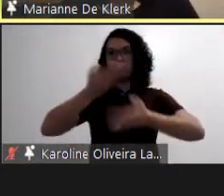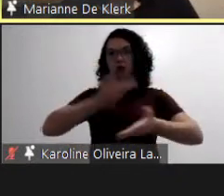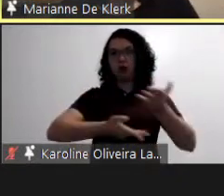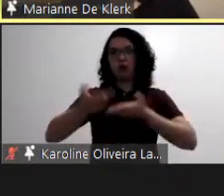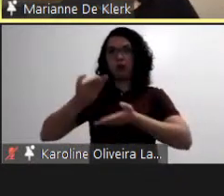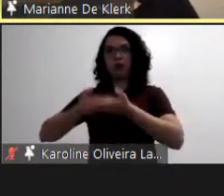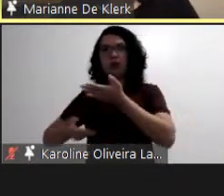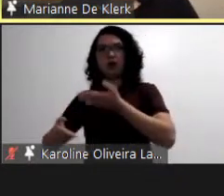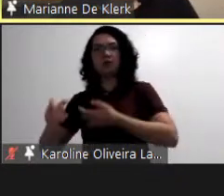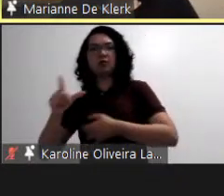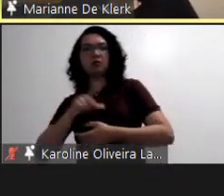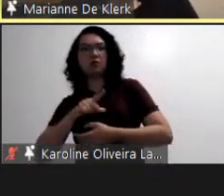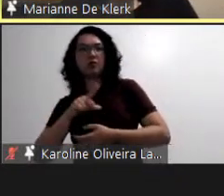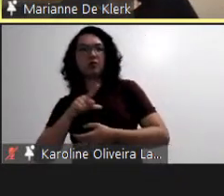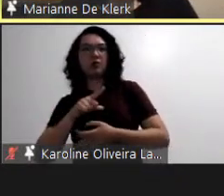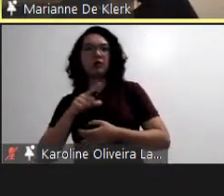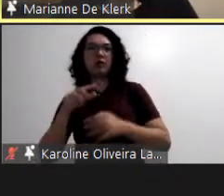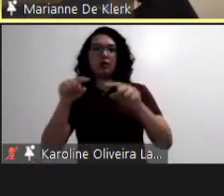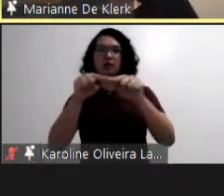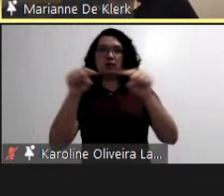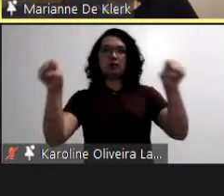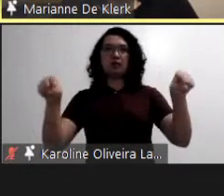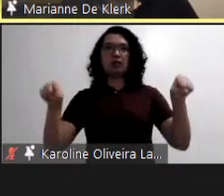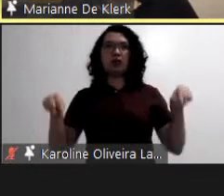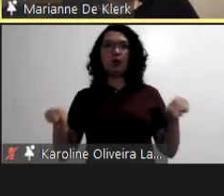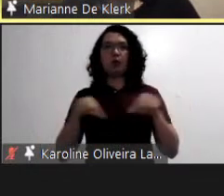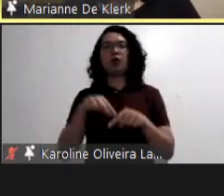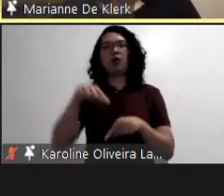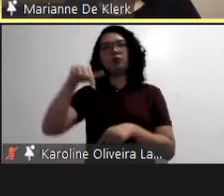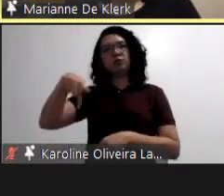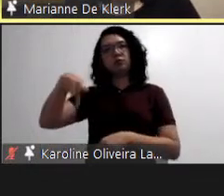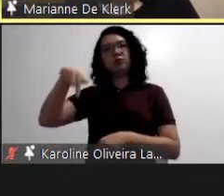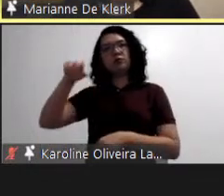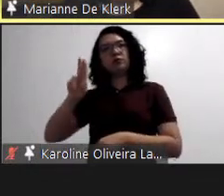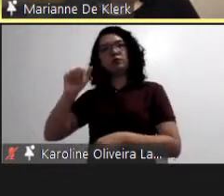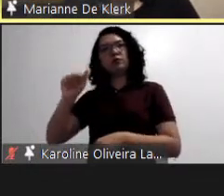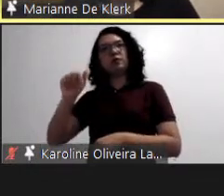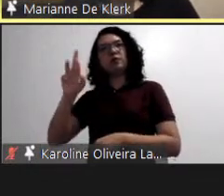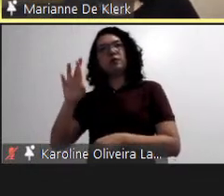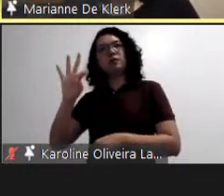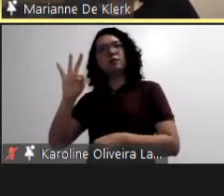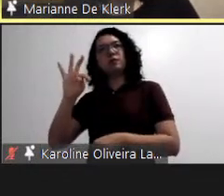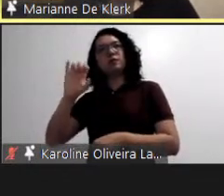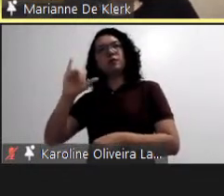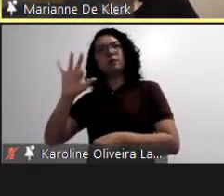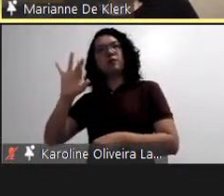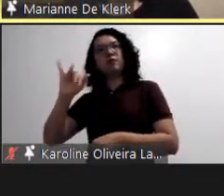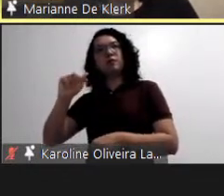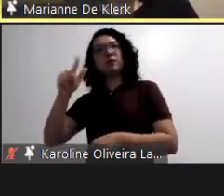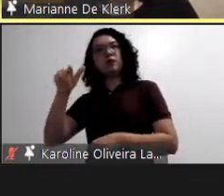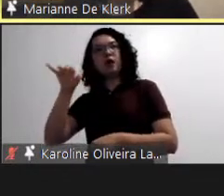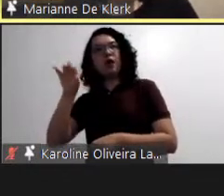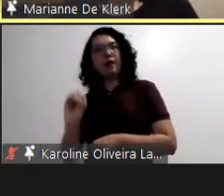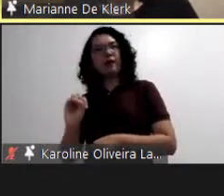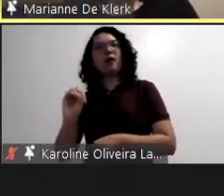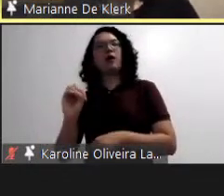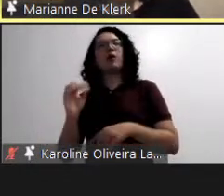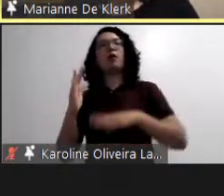but he was the first that did it. It was eventually realized in the Polly's Arcade, which we're going to look at, and also the TPA